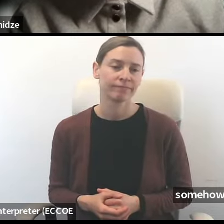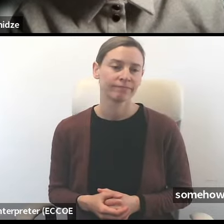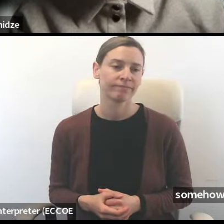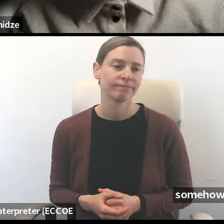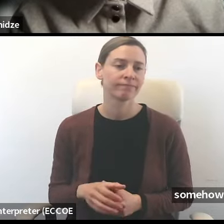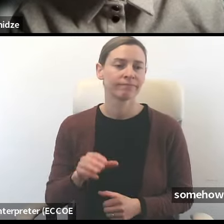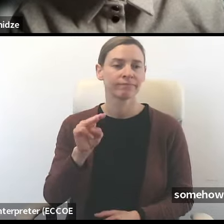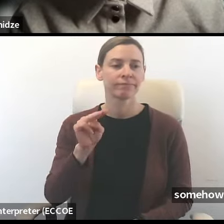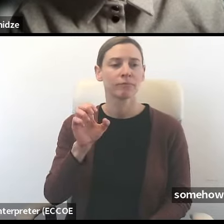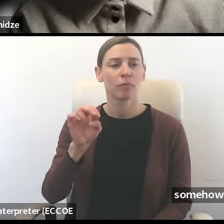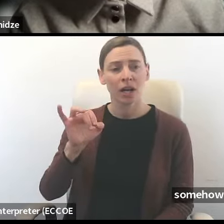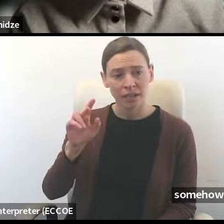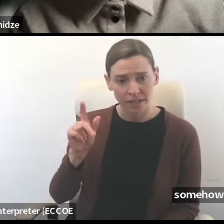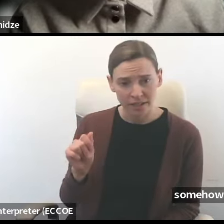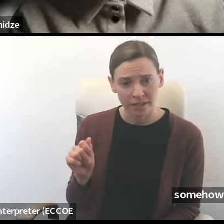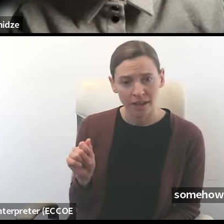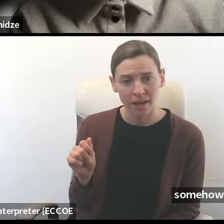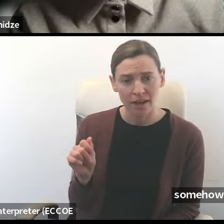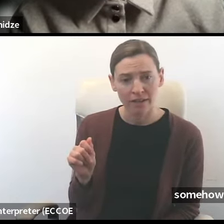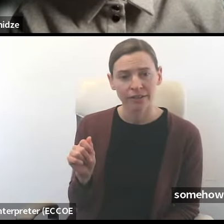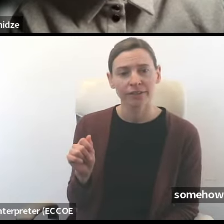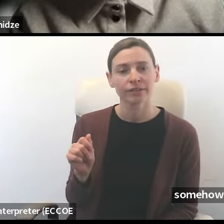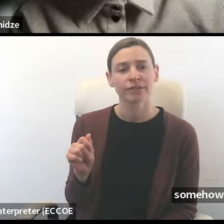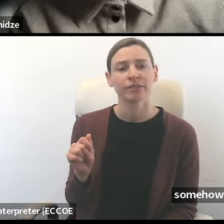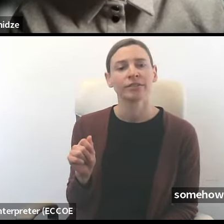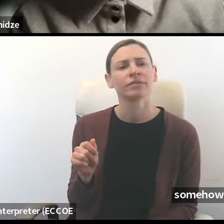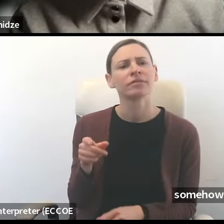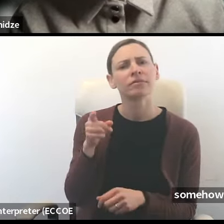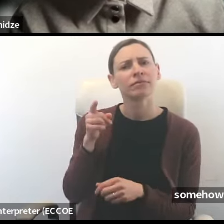Well, you are now right back in Kharkiv.